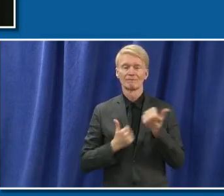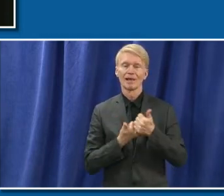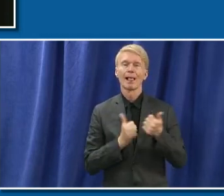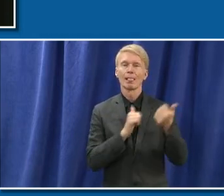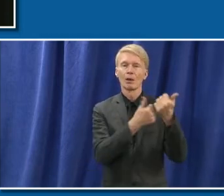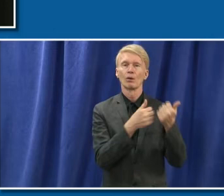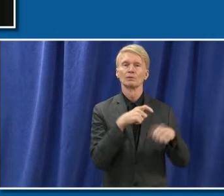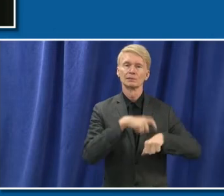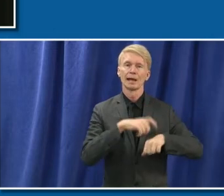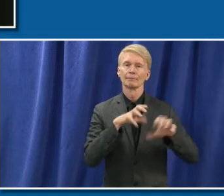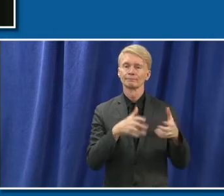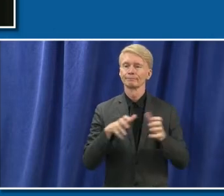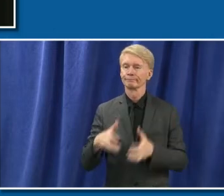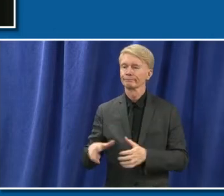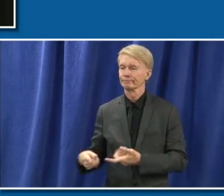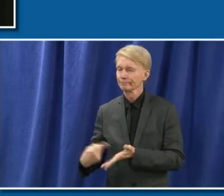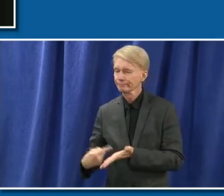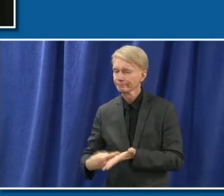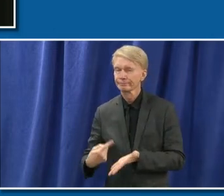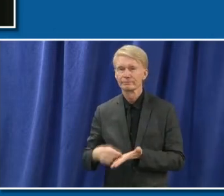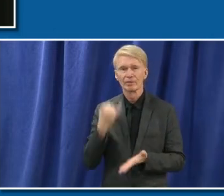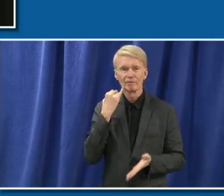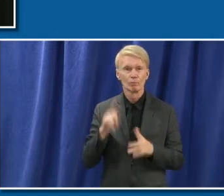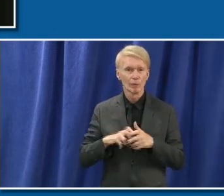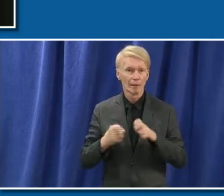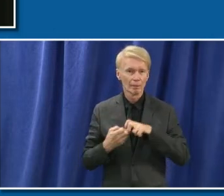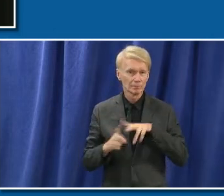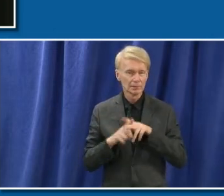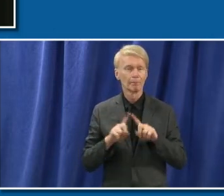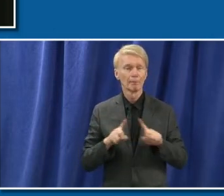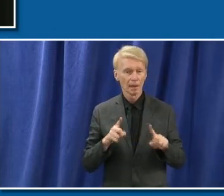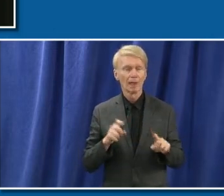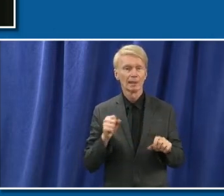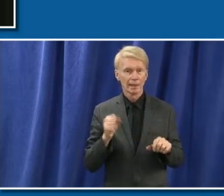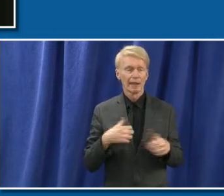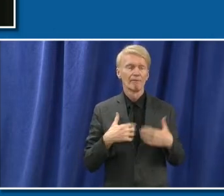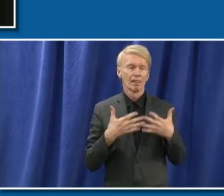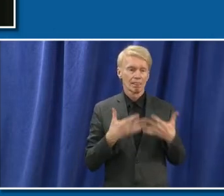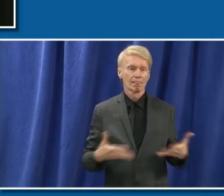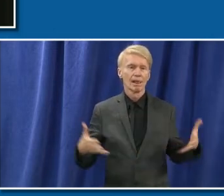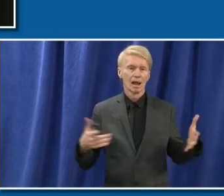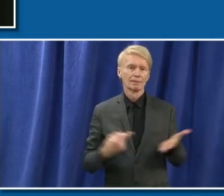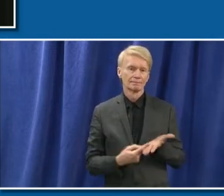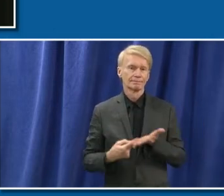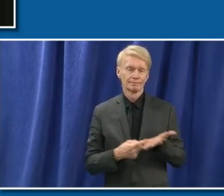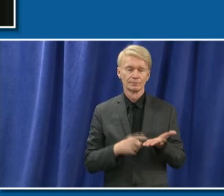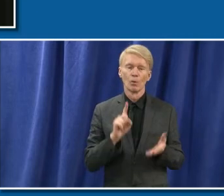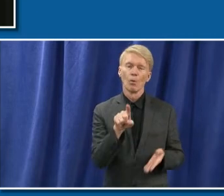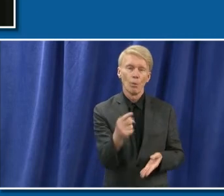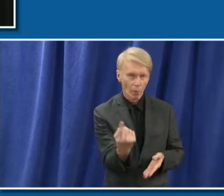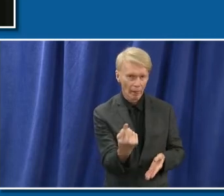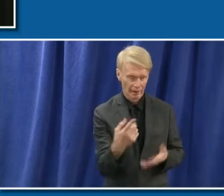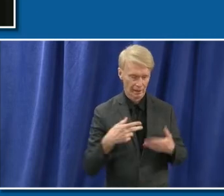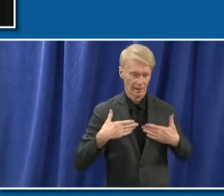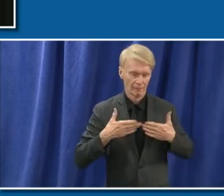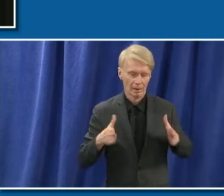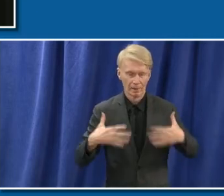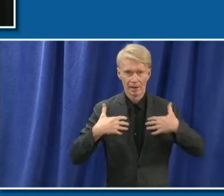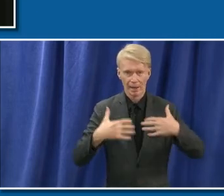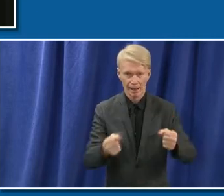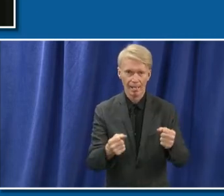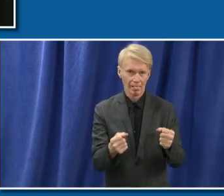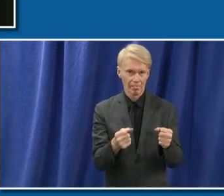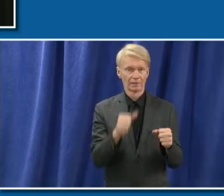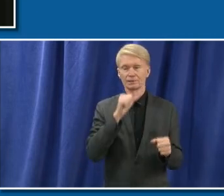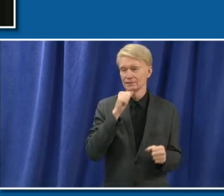any issues related to that. But there's been a lot of conversation about how to ensure that that data is used for public health purposes. And so